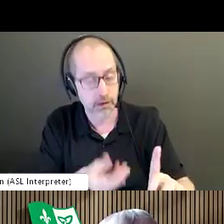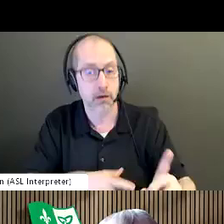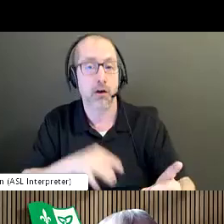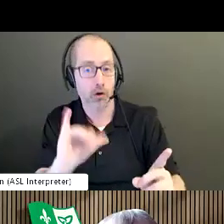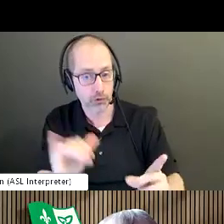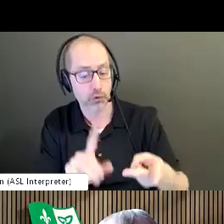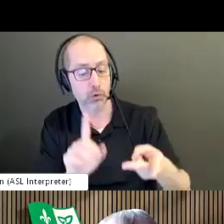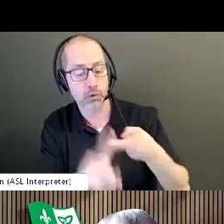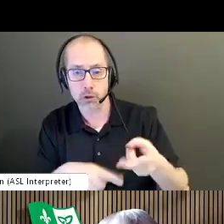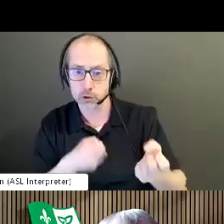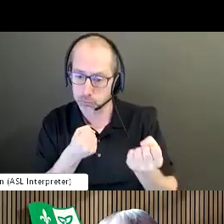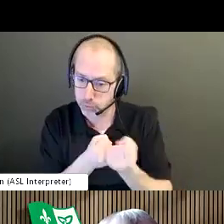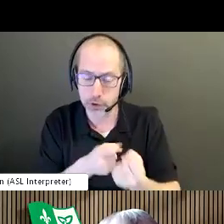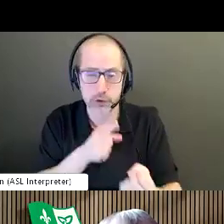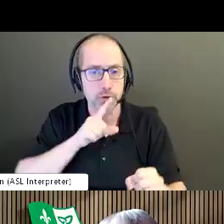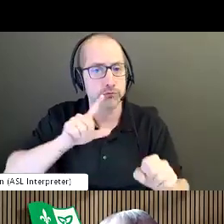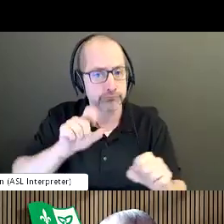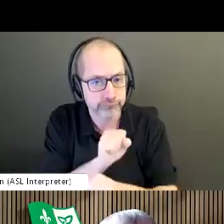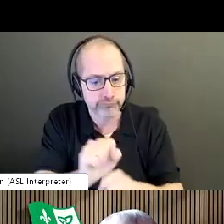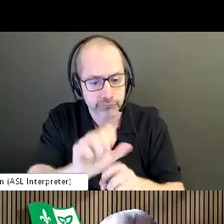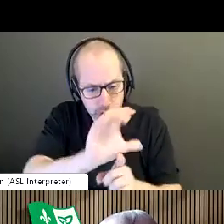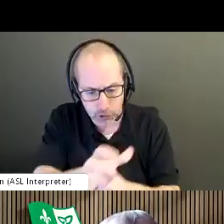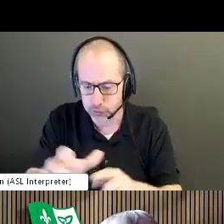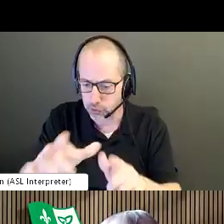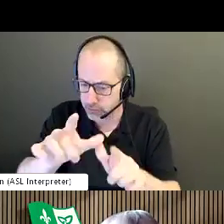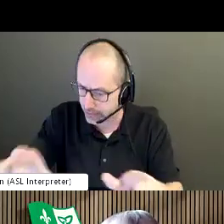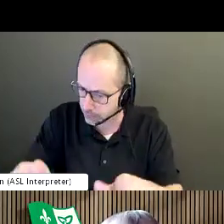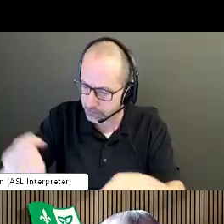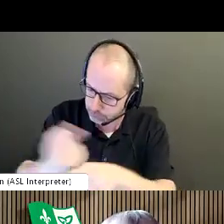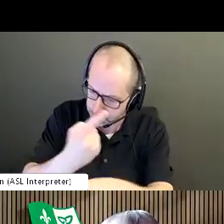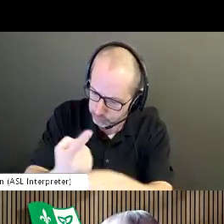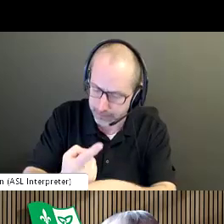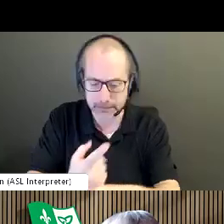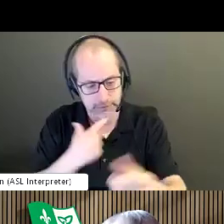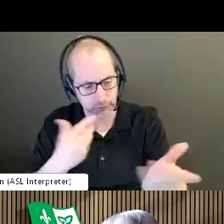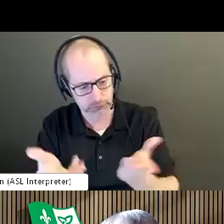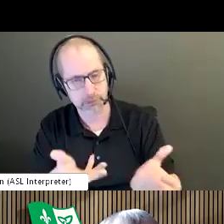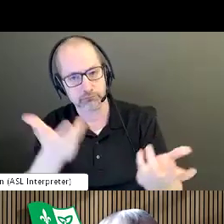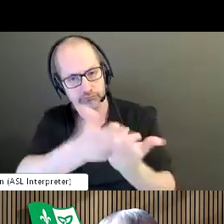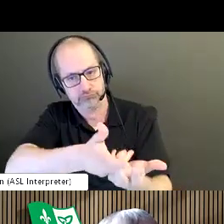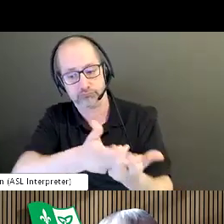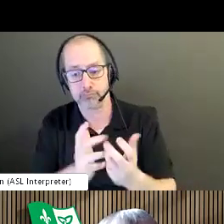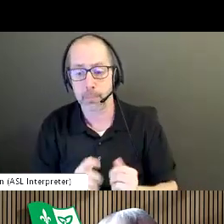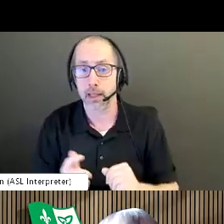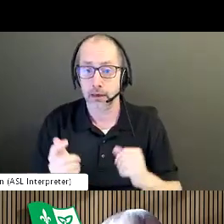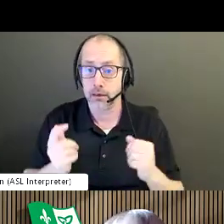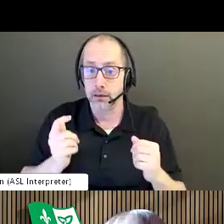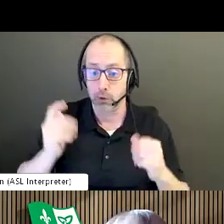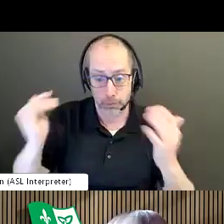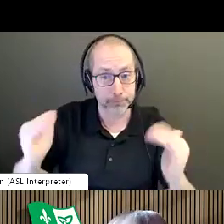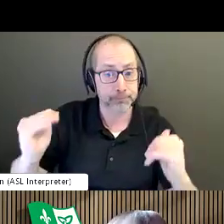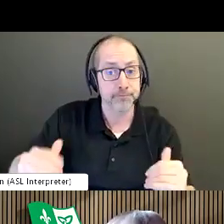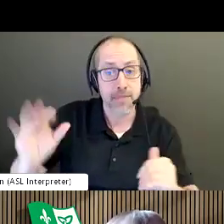through concrete, culturally, and linguistically appropriate services. For the federal